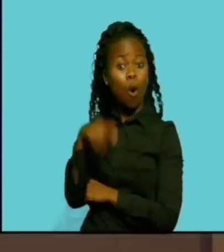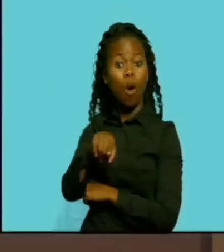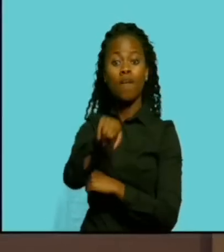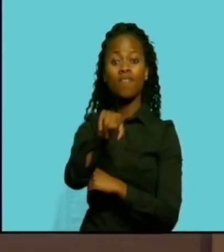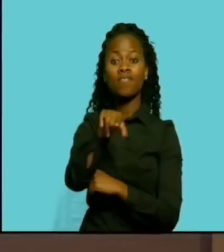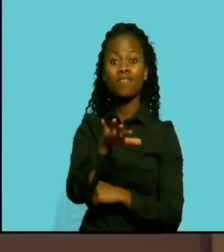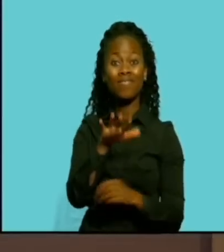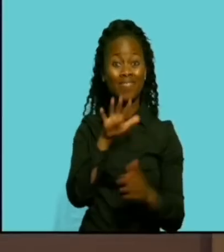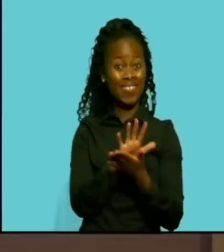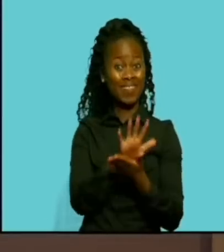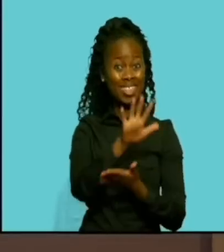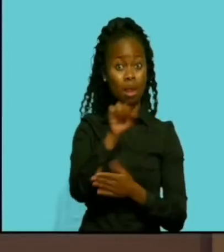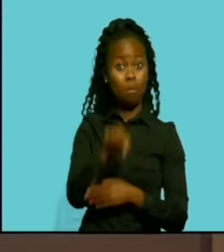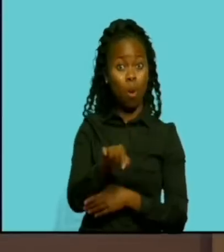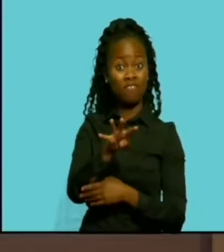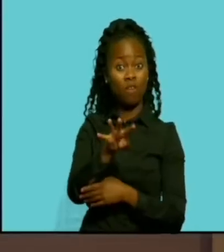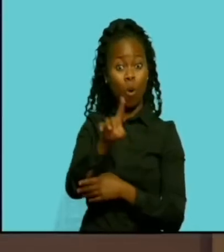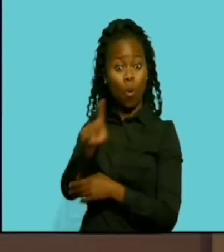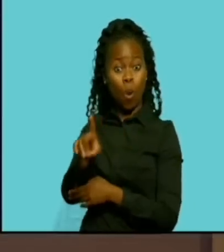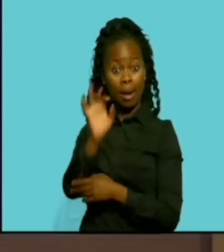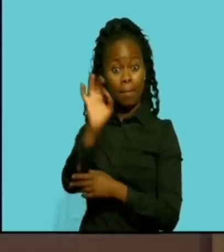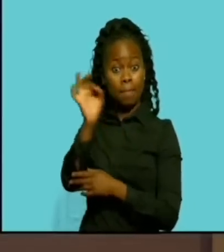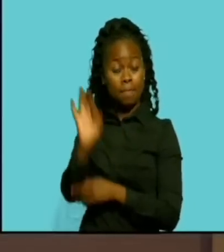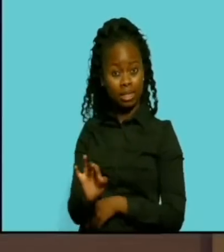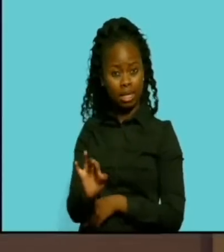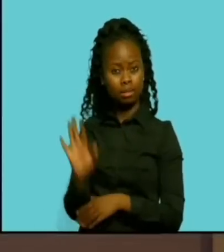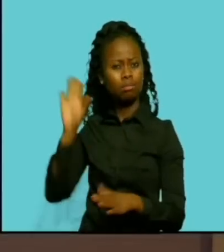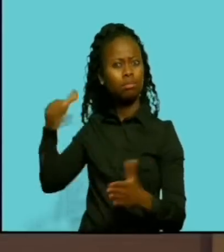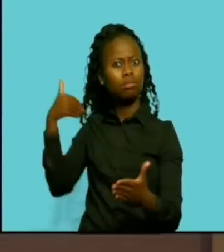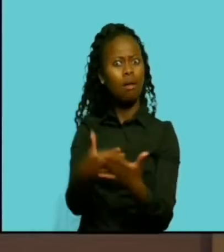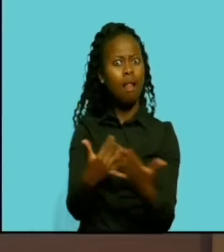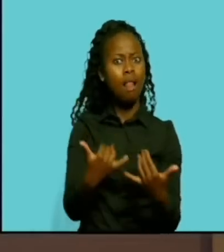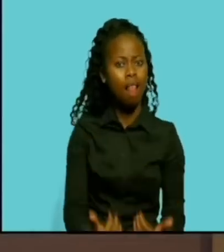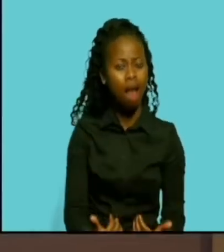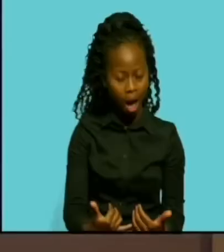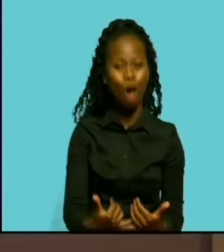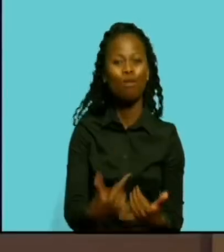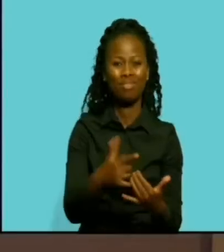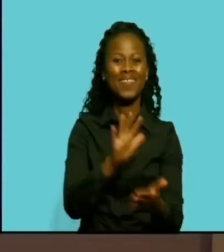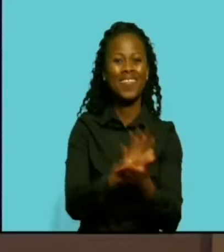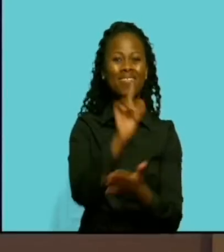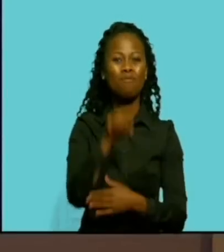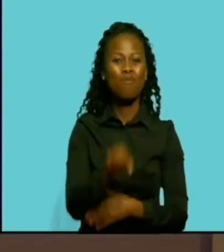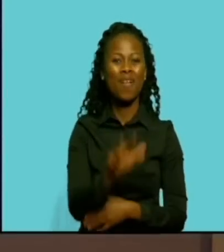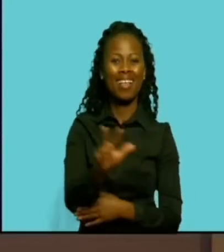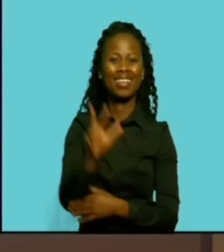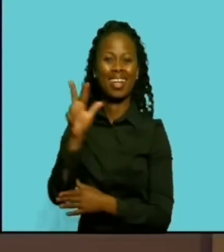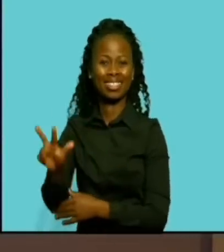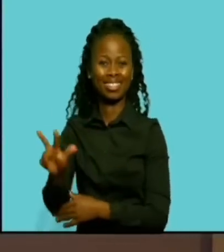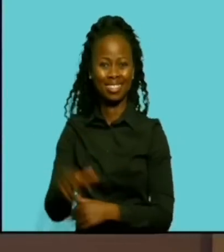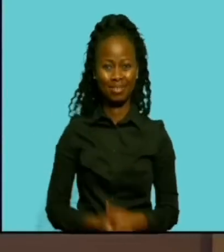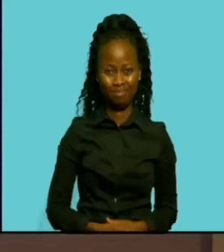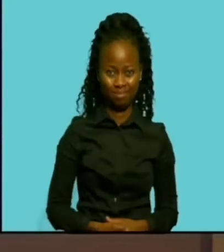dollar, compared with 15 rands 41 cents at the time of the previous meeting.